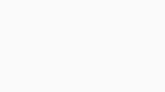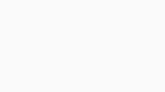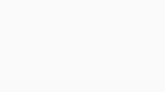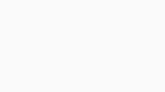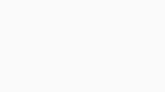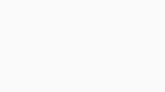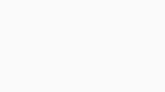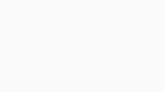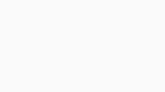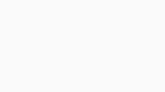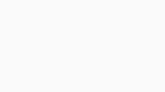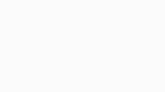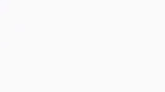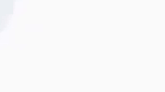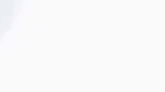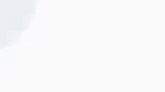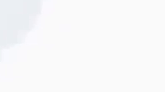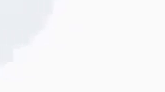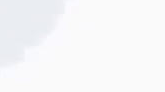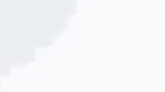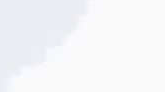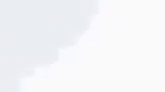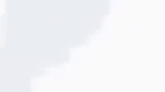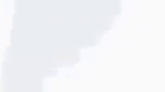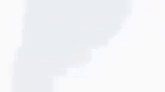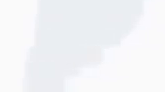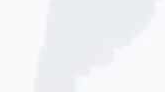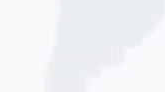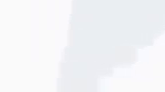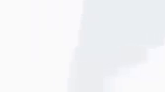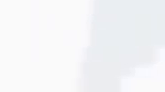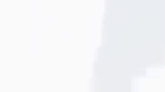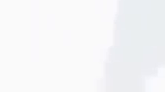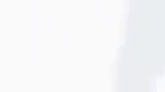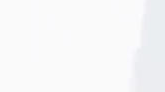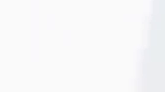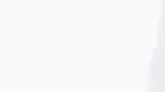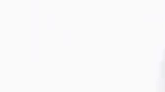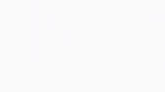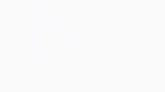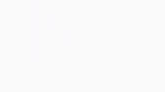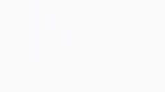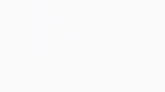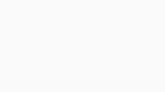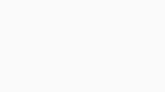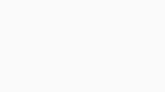as one.